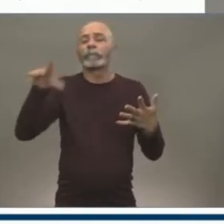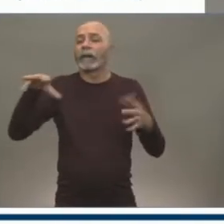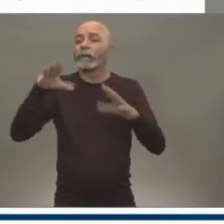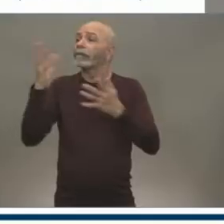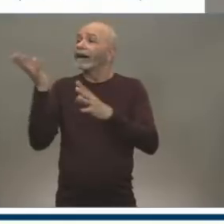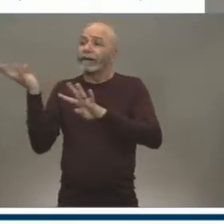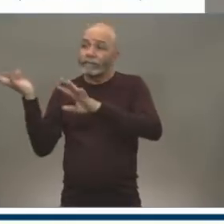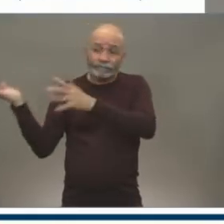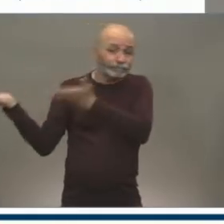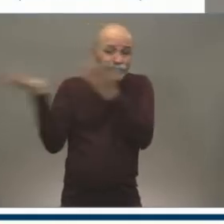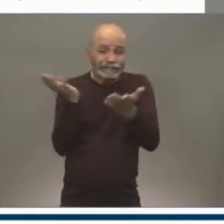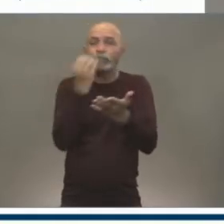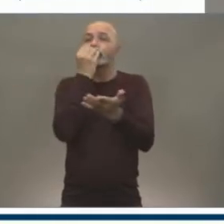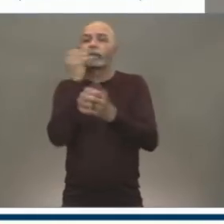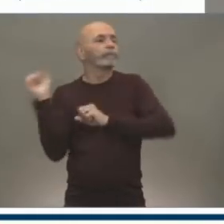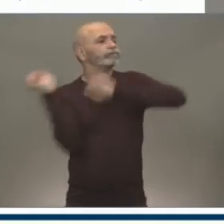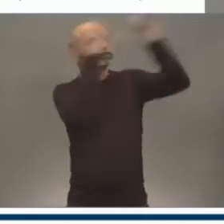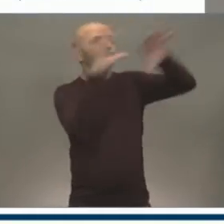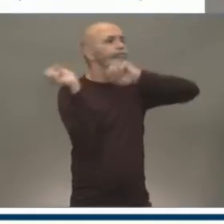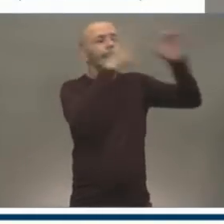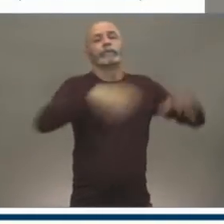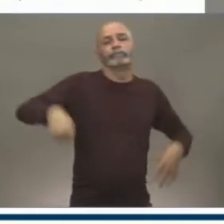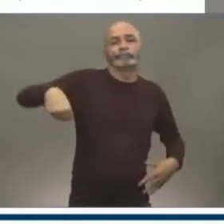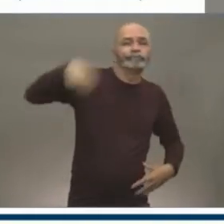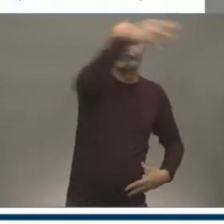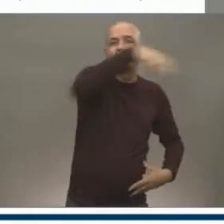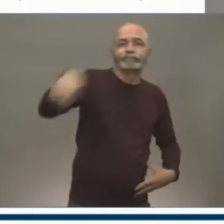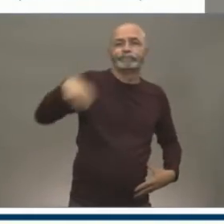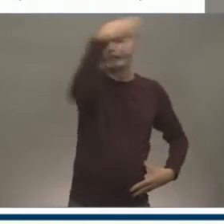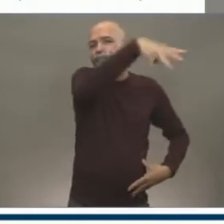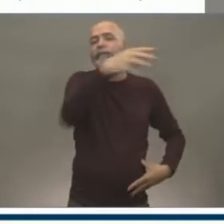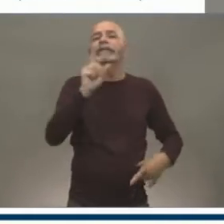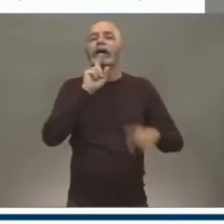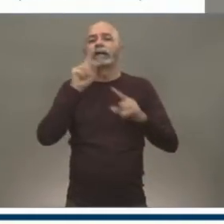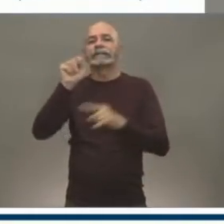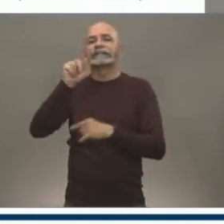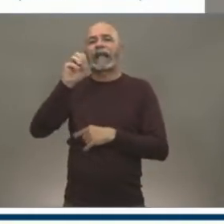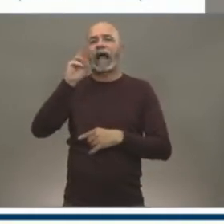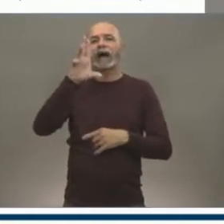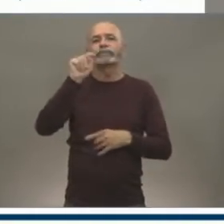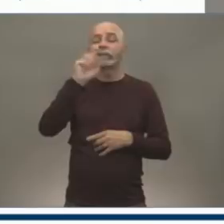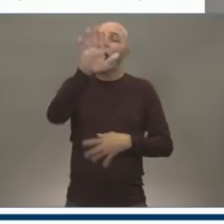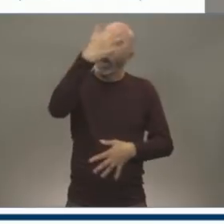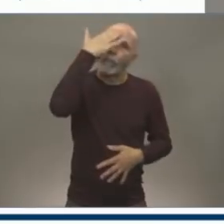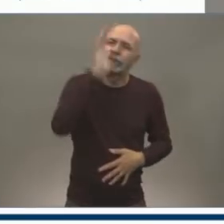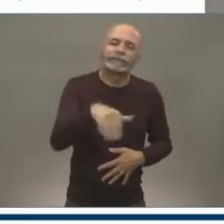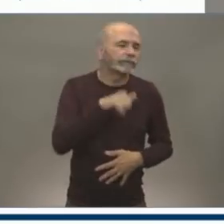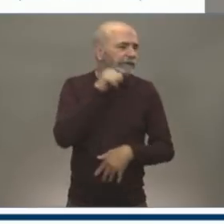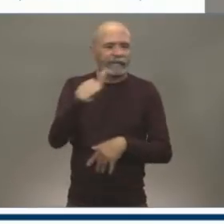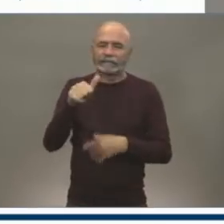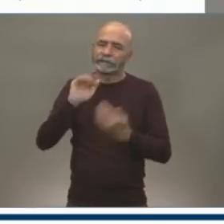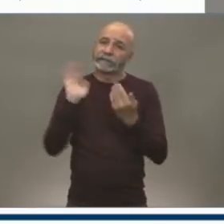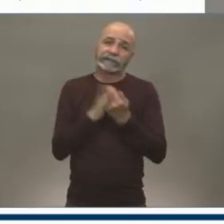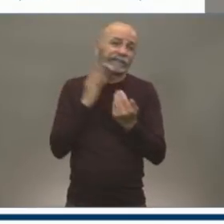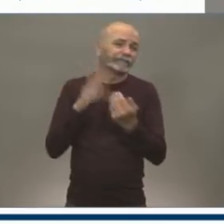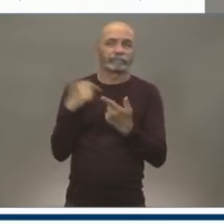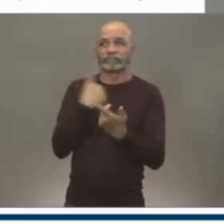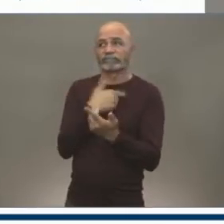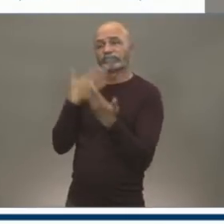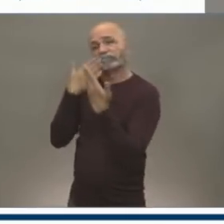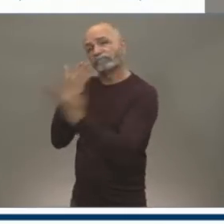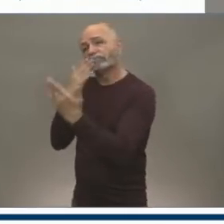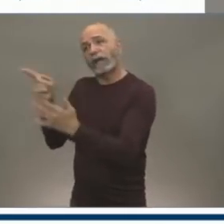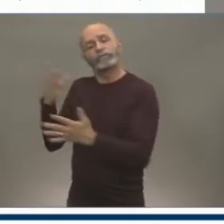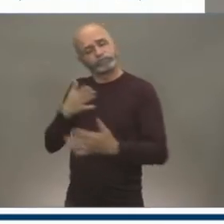that very willingly. I know that's not easy, so thank you to all the restaurant and bar owners. We